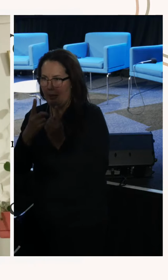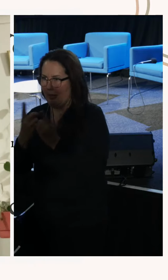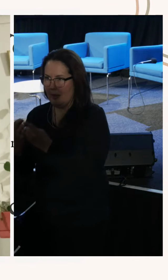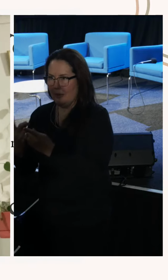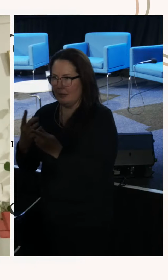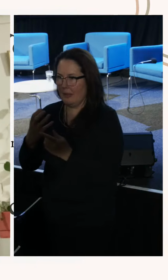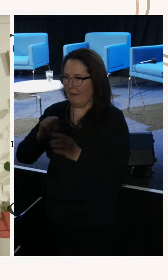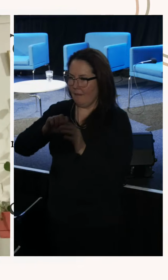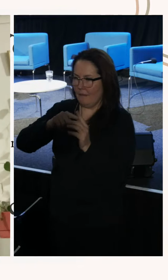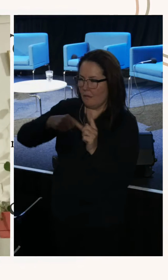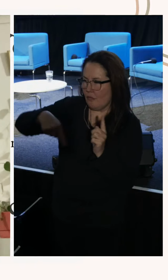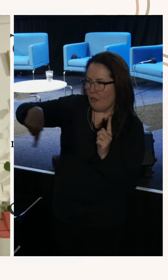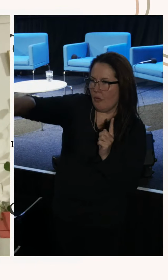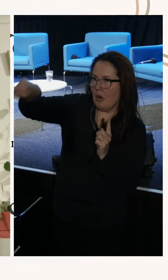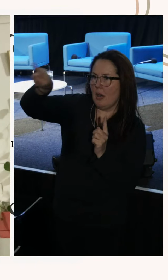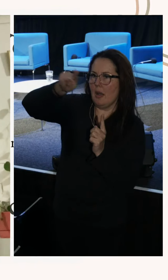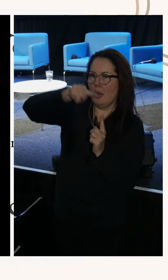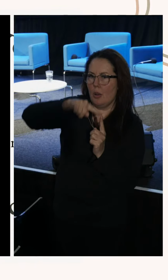maybe.